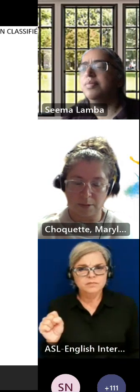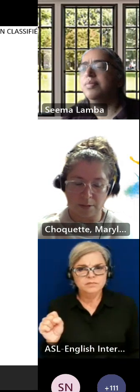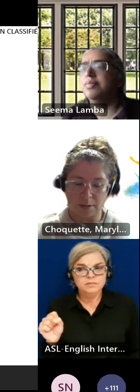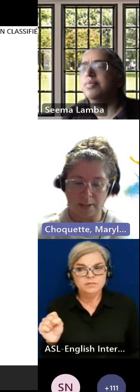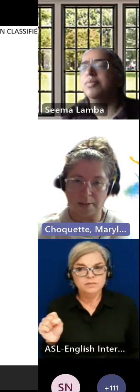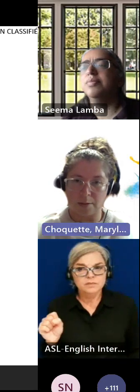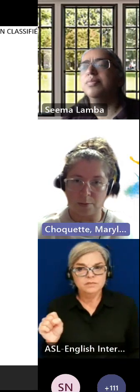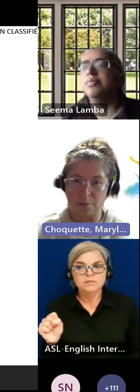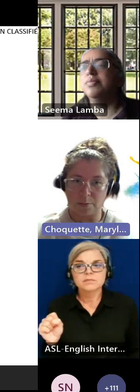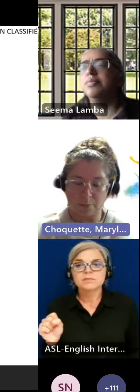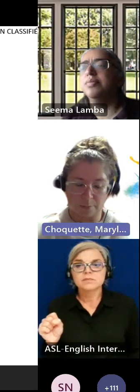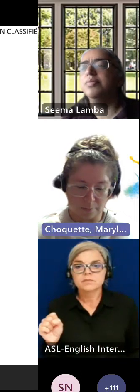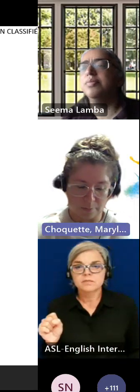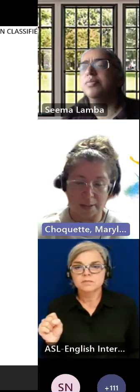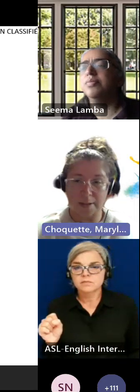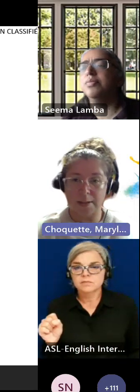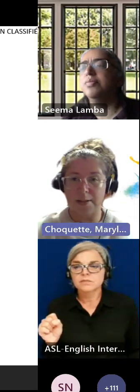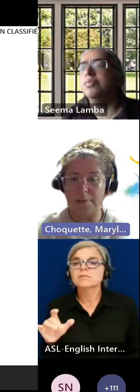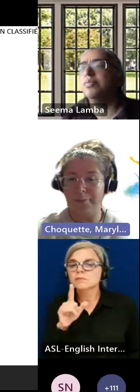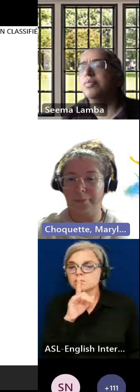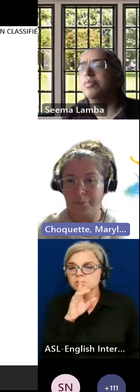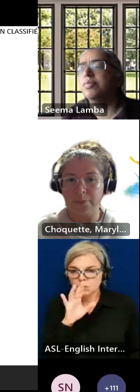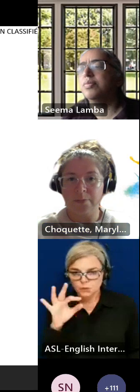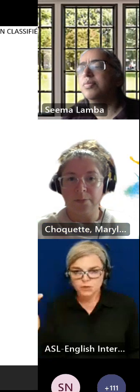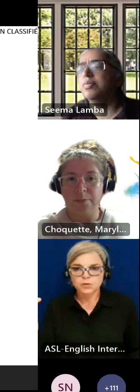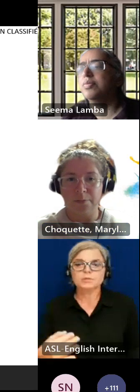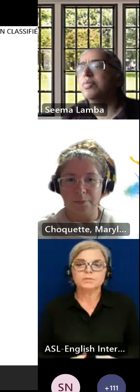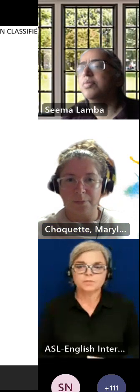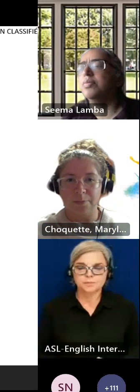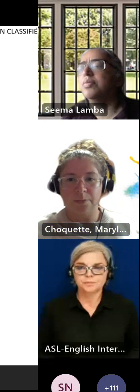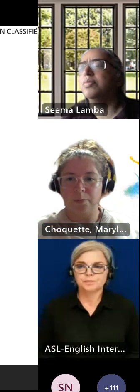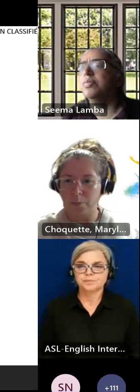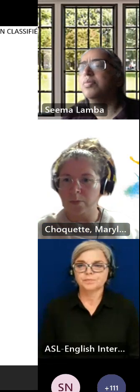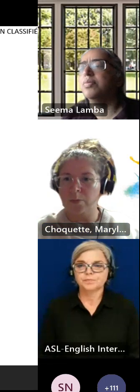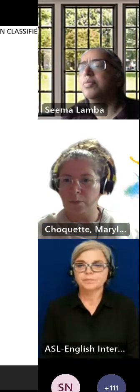Marilyn, c'était une très Yes. belle présentation. Merci.